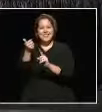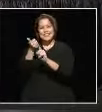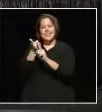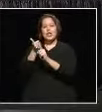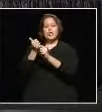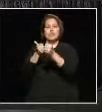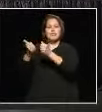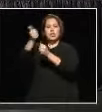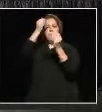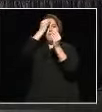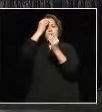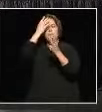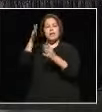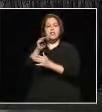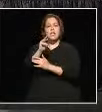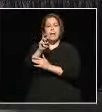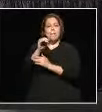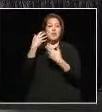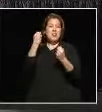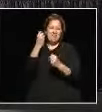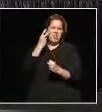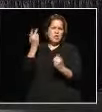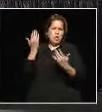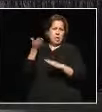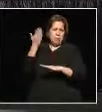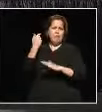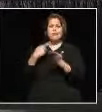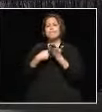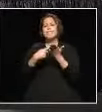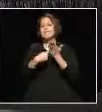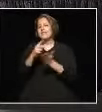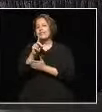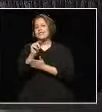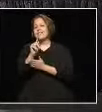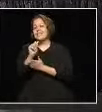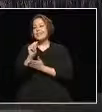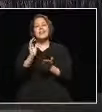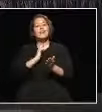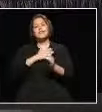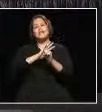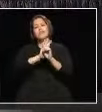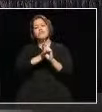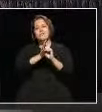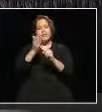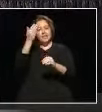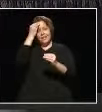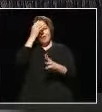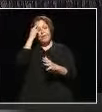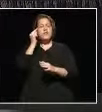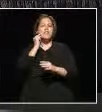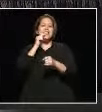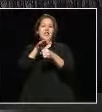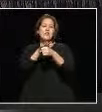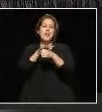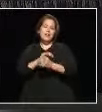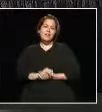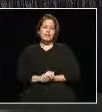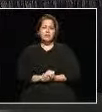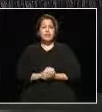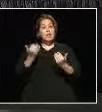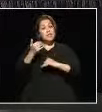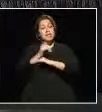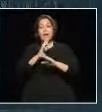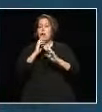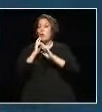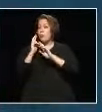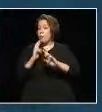Chief of Informatics at Metro Health. You've seen her here before talking about the data, and this is our COVID-19 update for the San Antonio community. Tonight